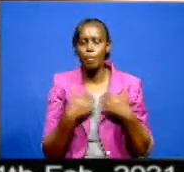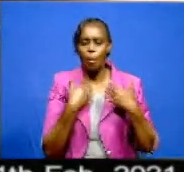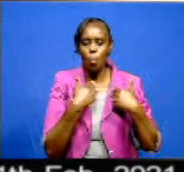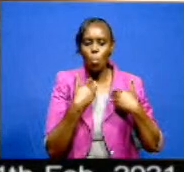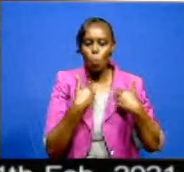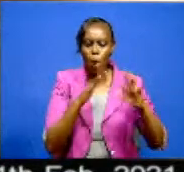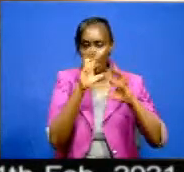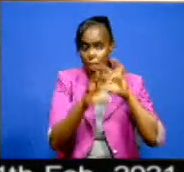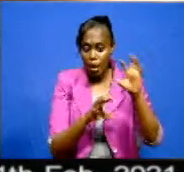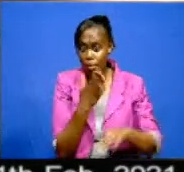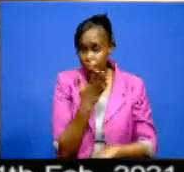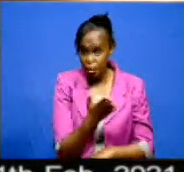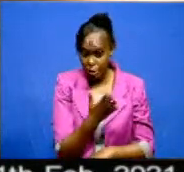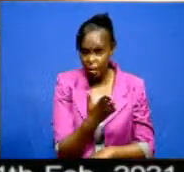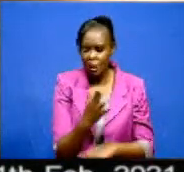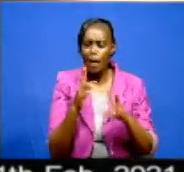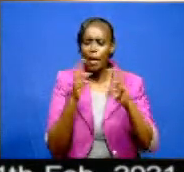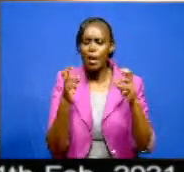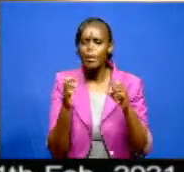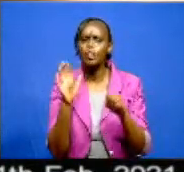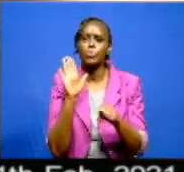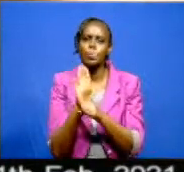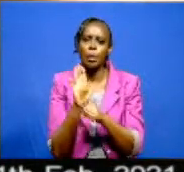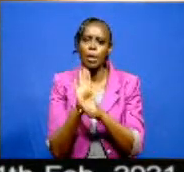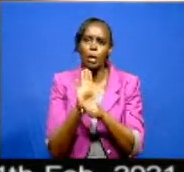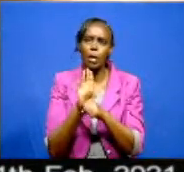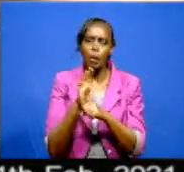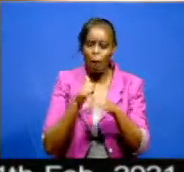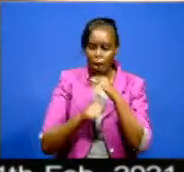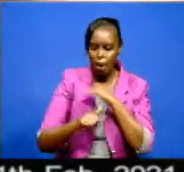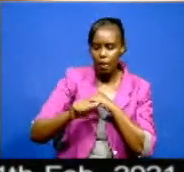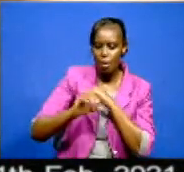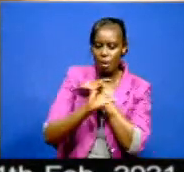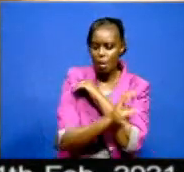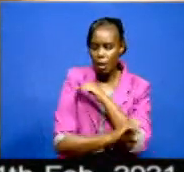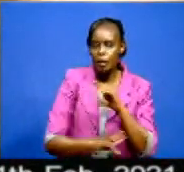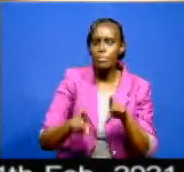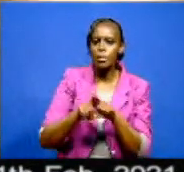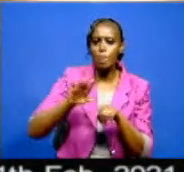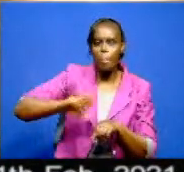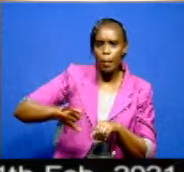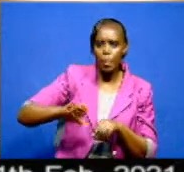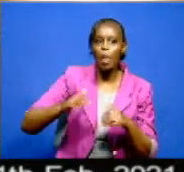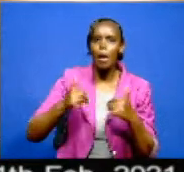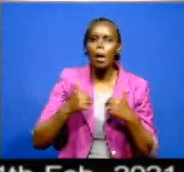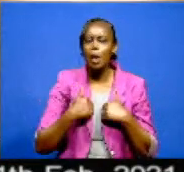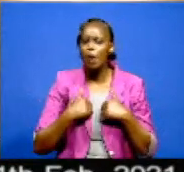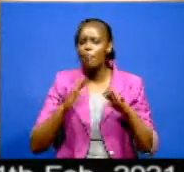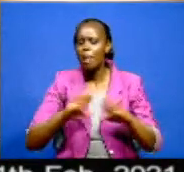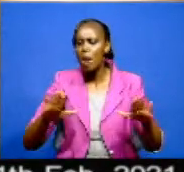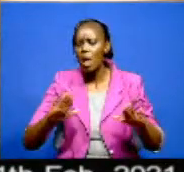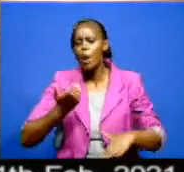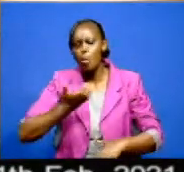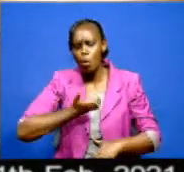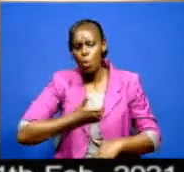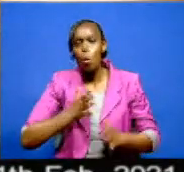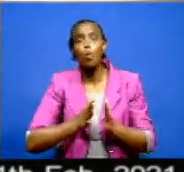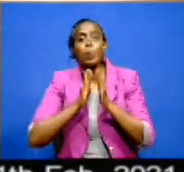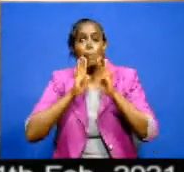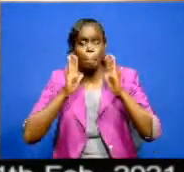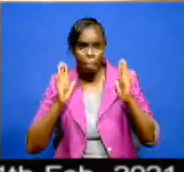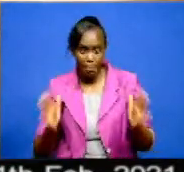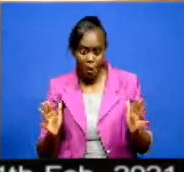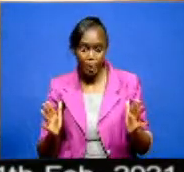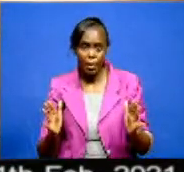itself, there are a lot of issues which are pending in the country. They also occupy a lot of land.